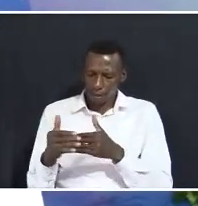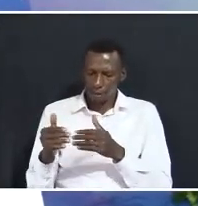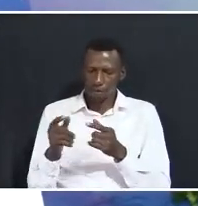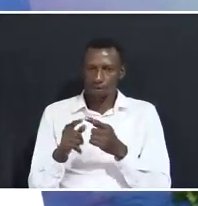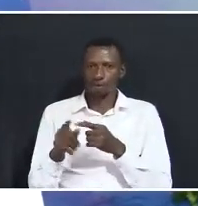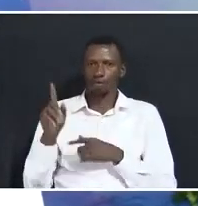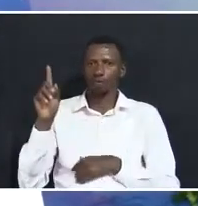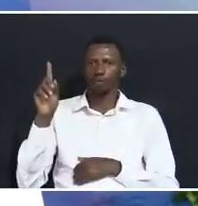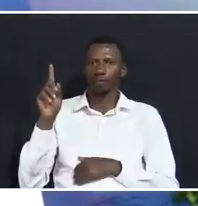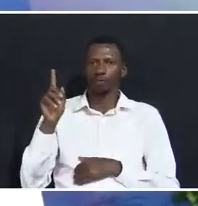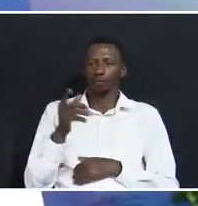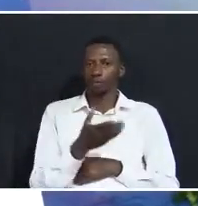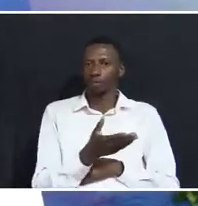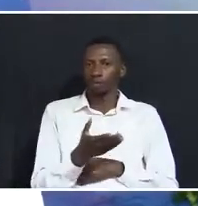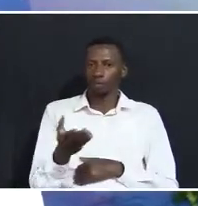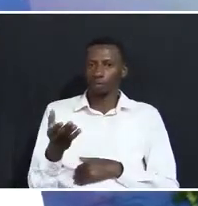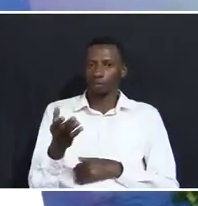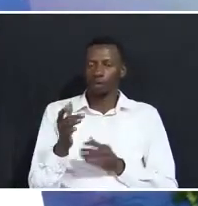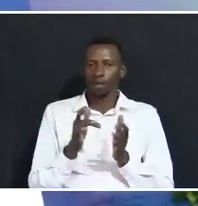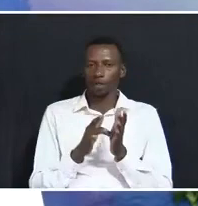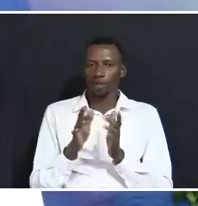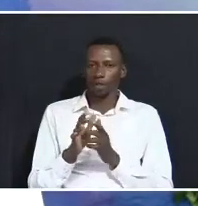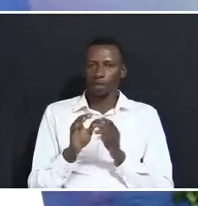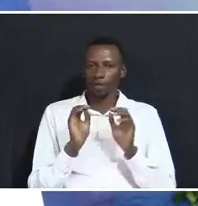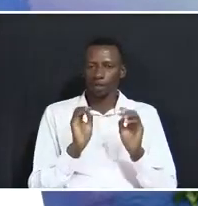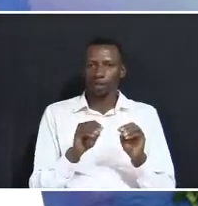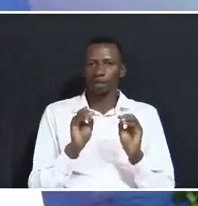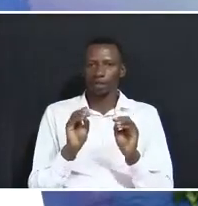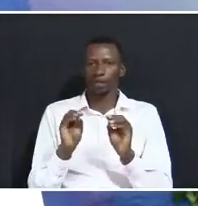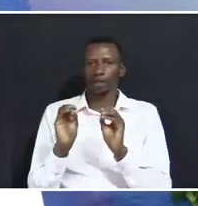the ones that he will teach, and he teaches them